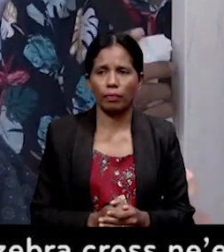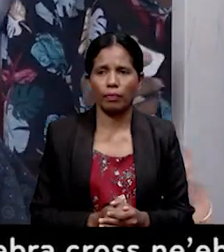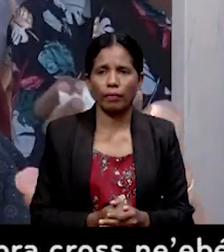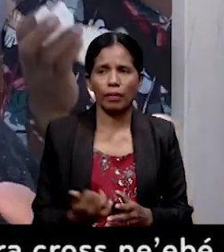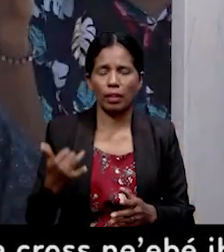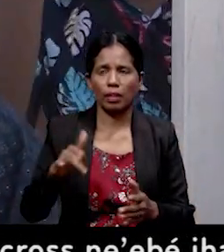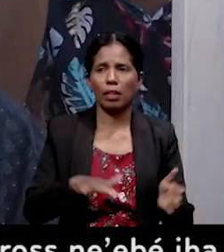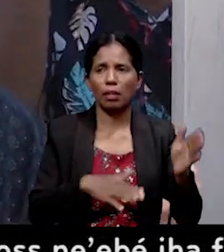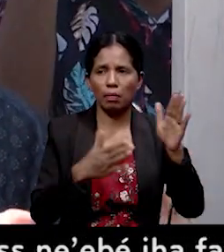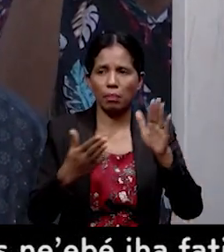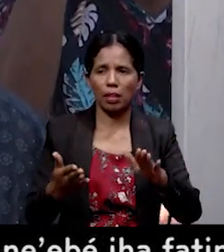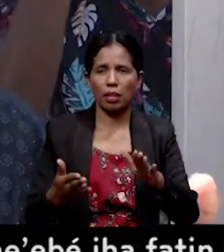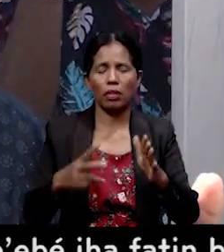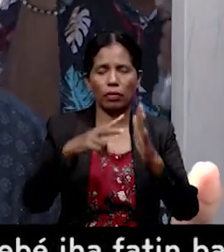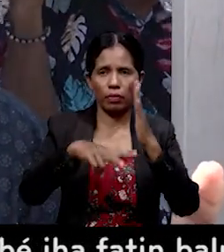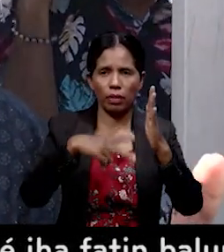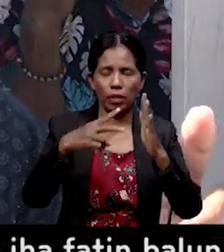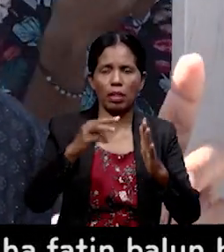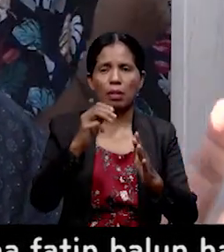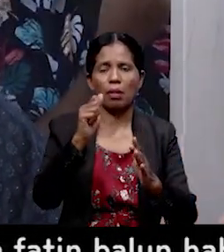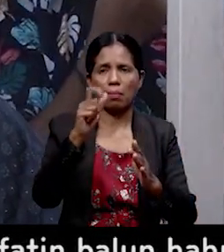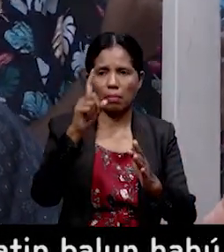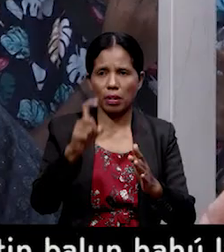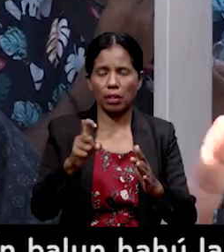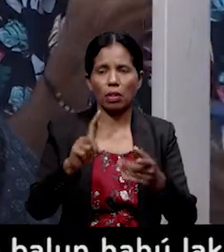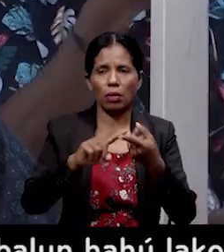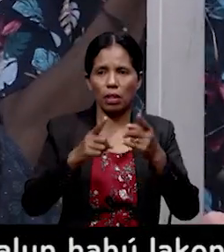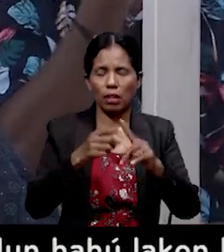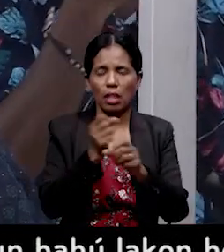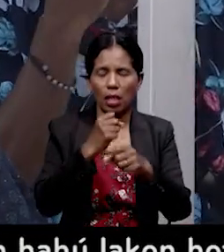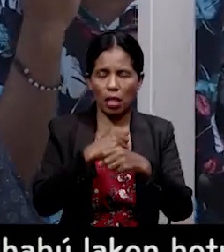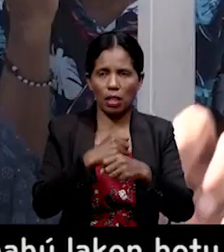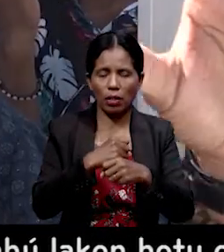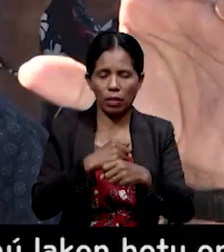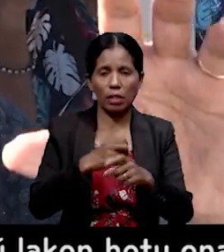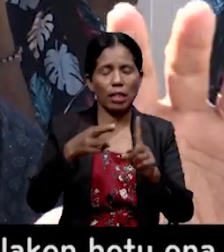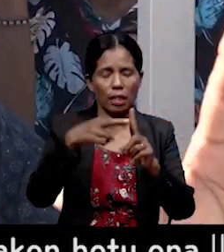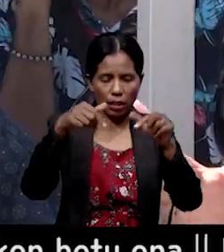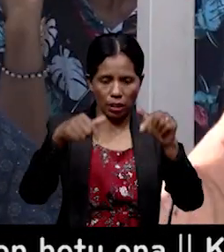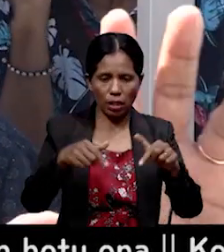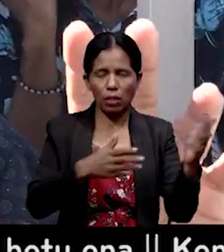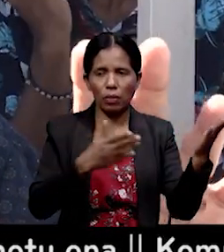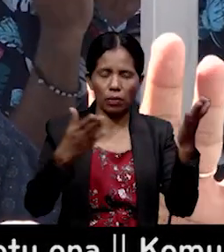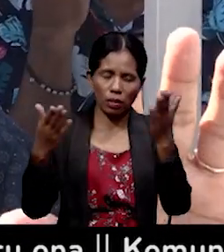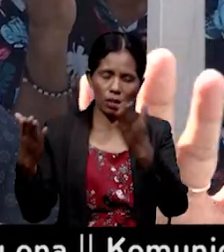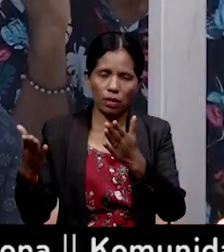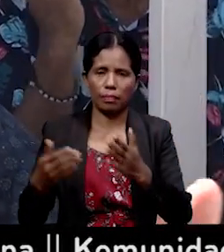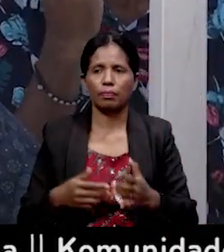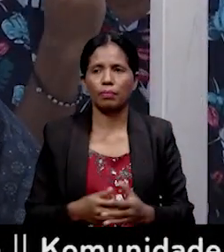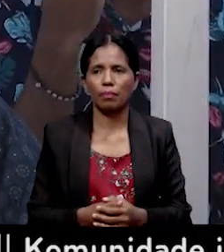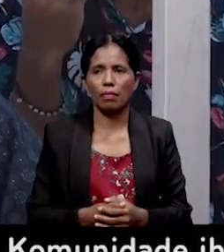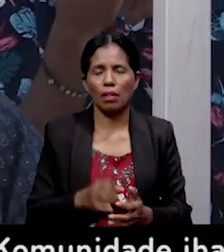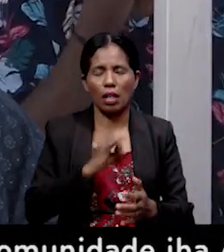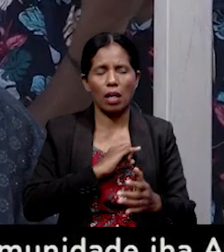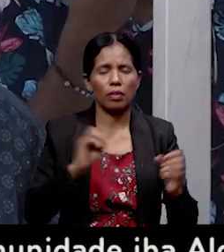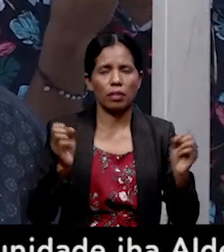Sira Mati, Sira Filme, Sira MAX STAHL, meu colega Sira Halo, e a Rati, e MAX STAHL, Lourdes, e Belir, mas Lourdes, impacto bota. Halo, lá, mais dia,